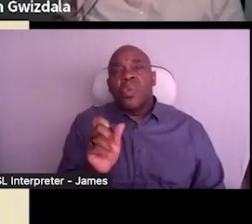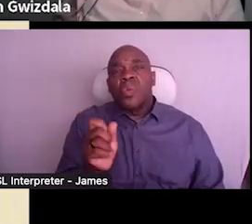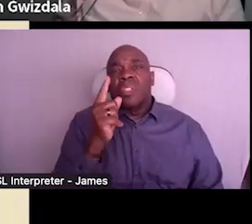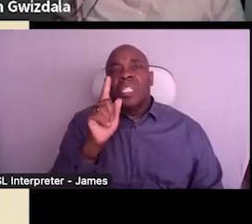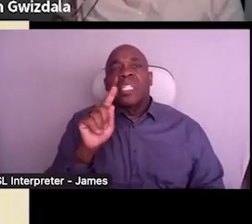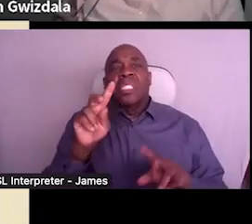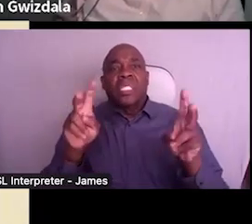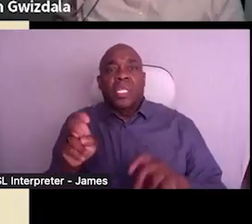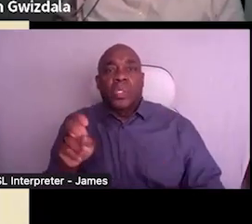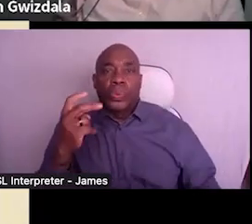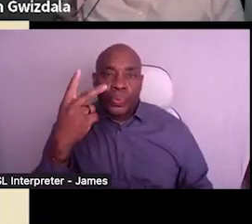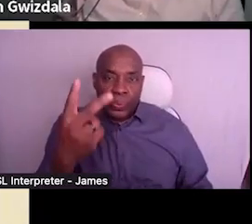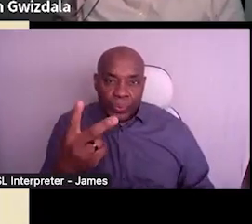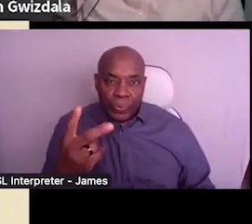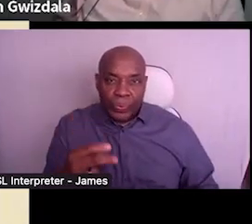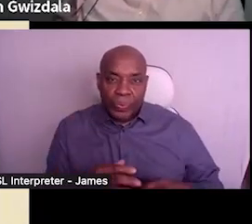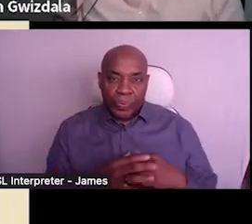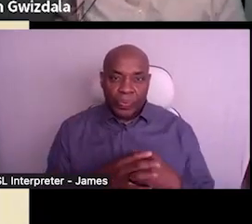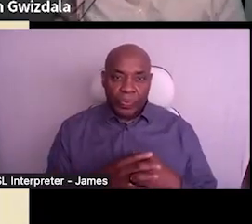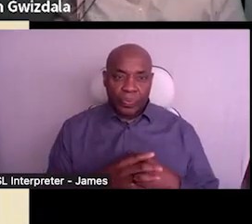II.